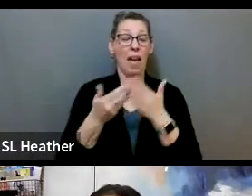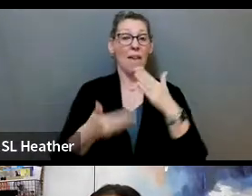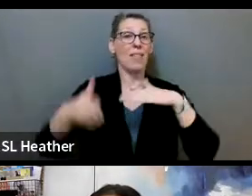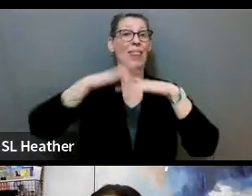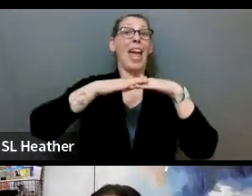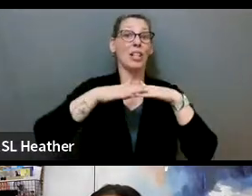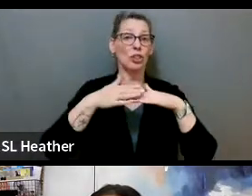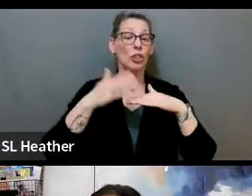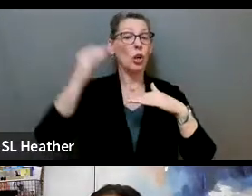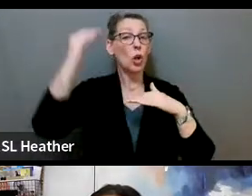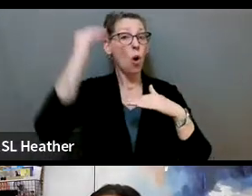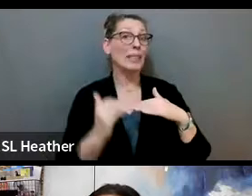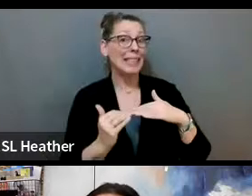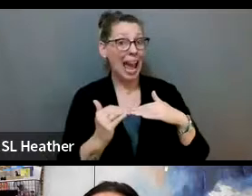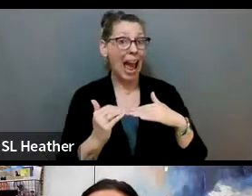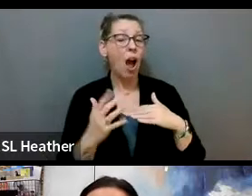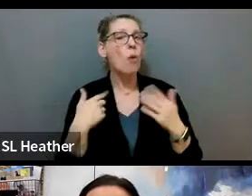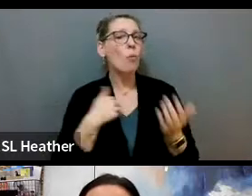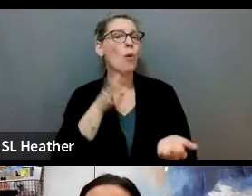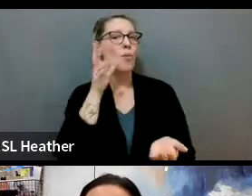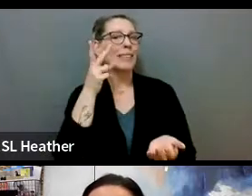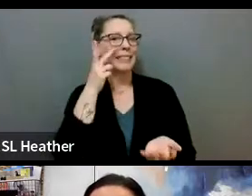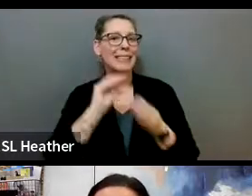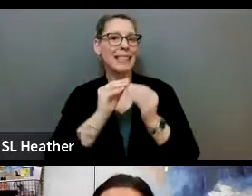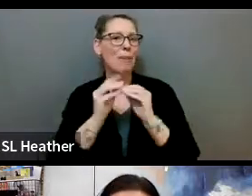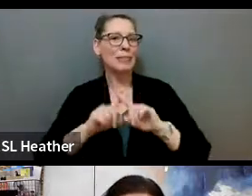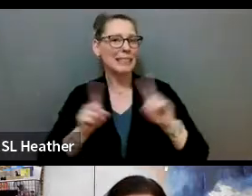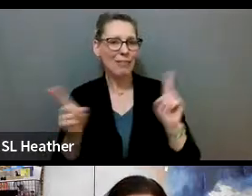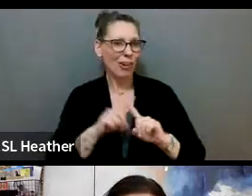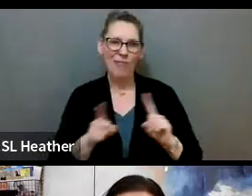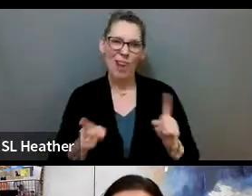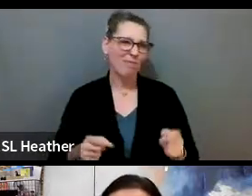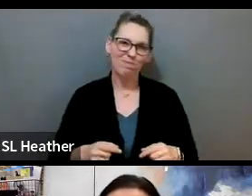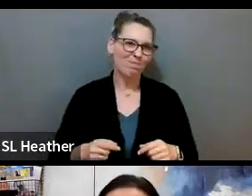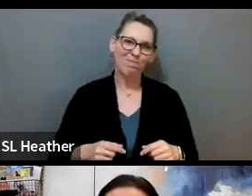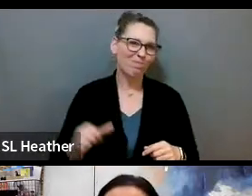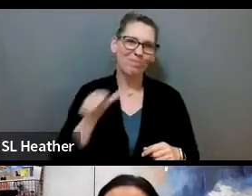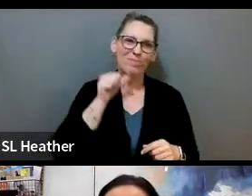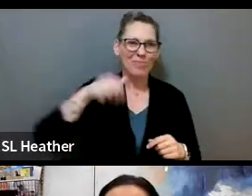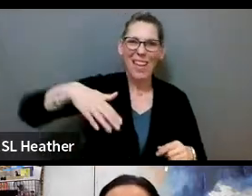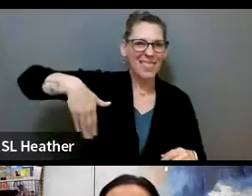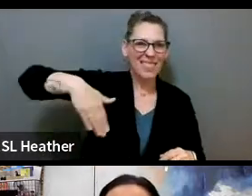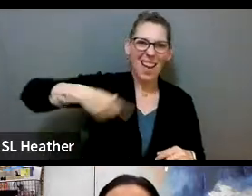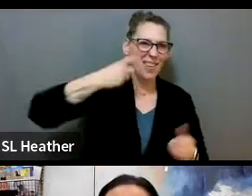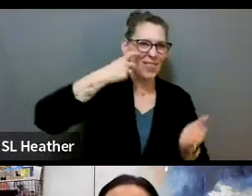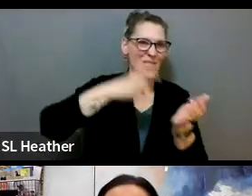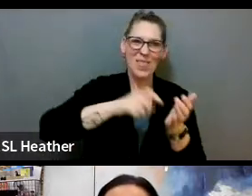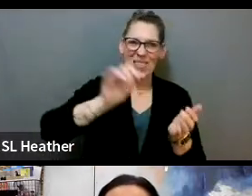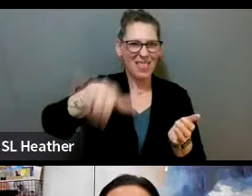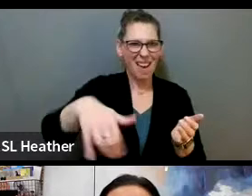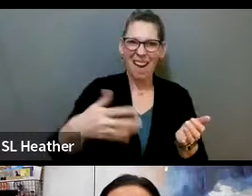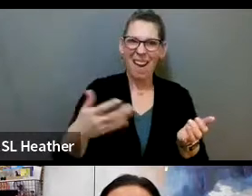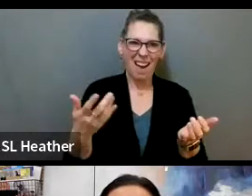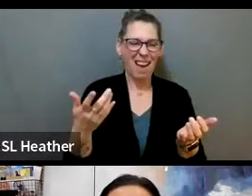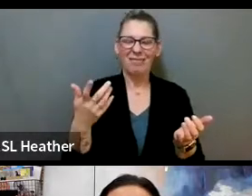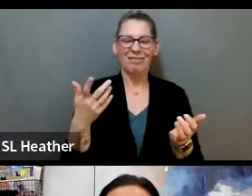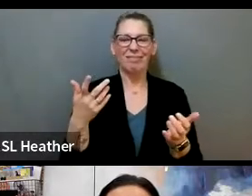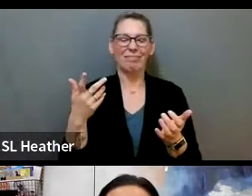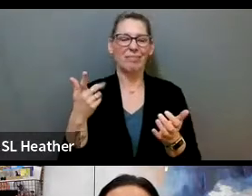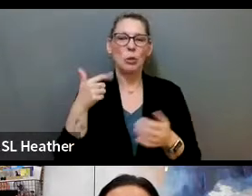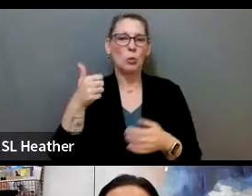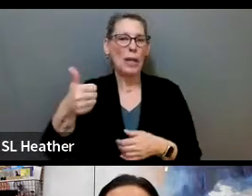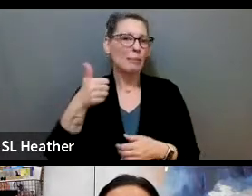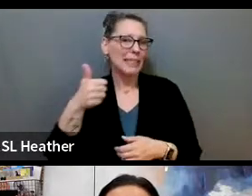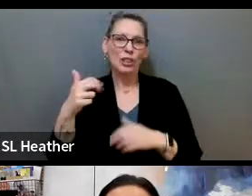lower number coming out of this, but we are not seeing that yet in transportation construction